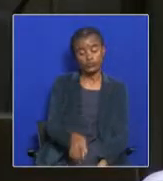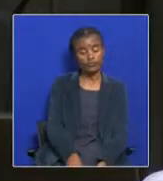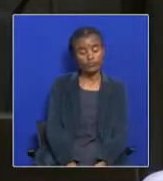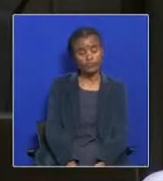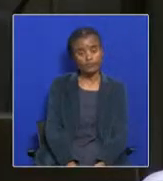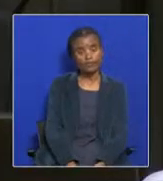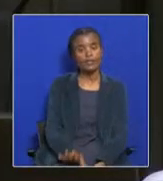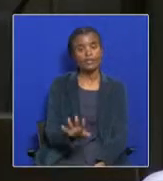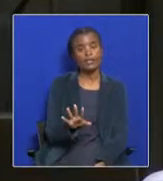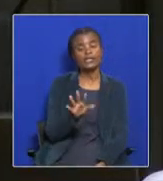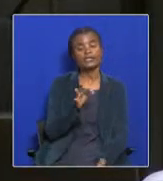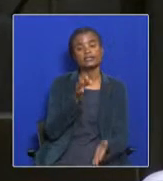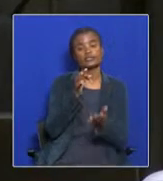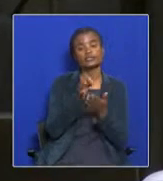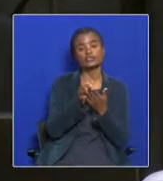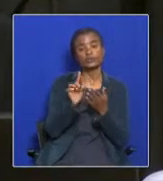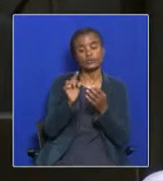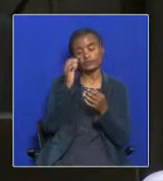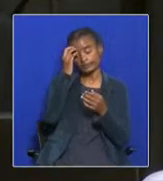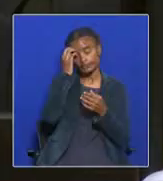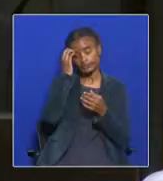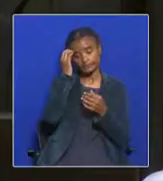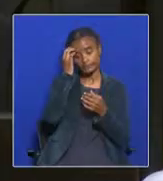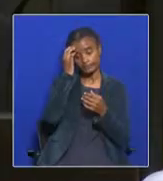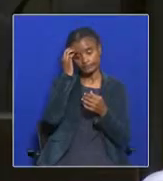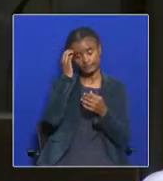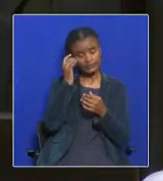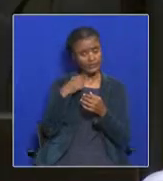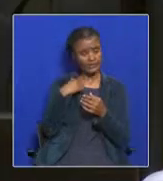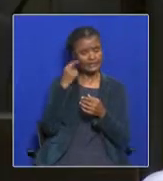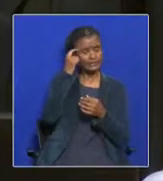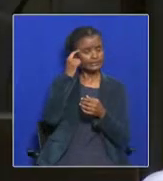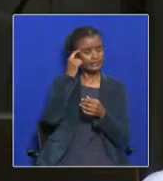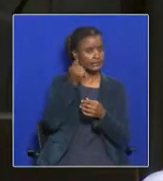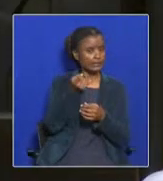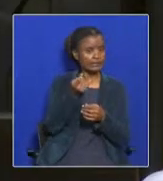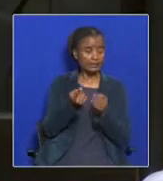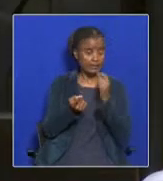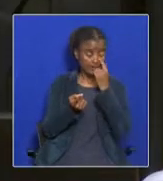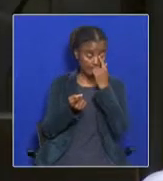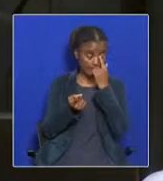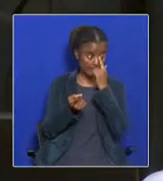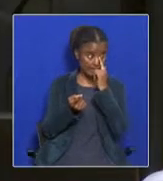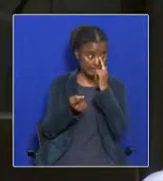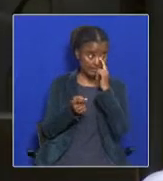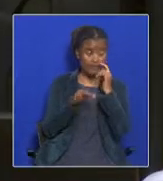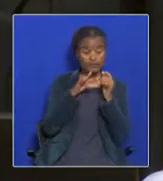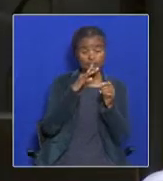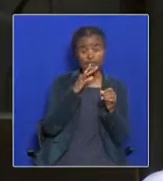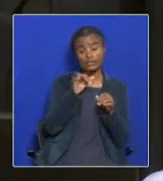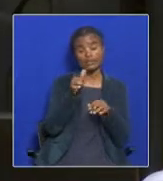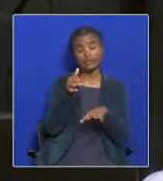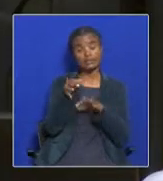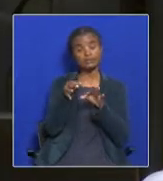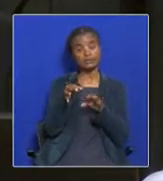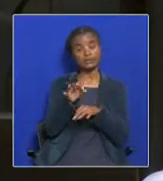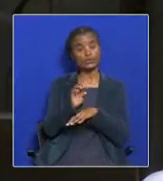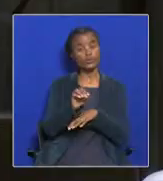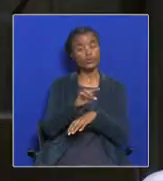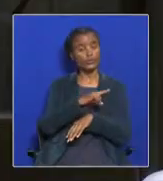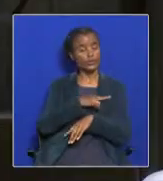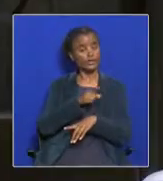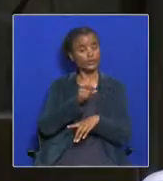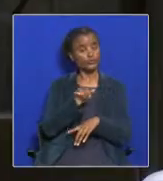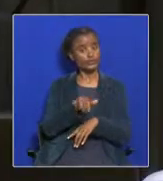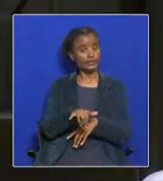me at least, because it doesn't make sense, it suggests to me that there has to be another explanation why you did this. Either